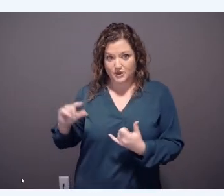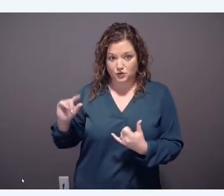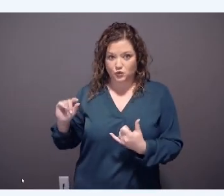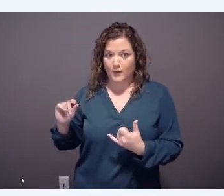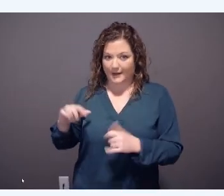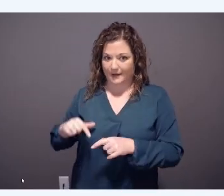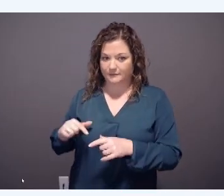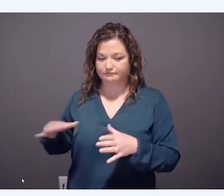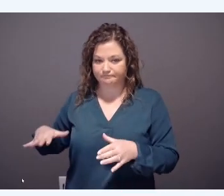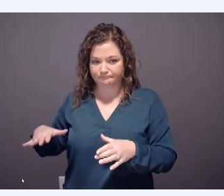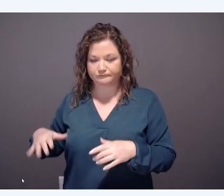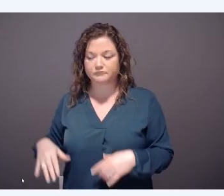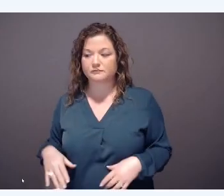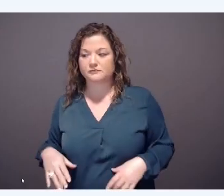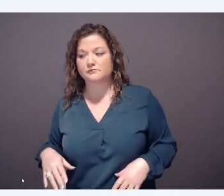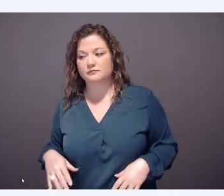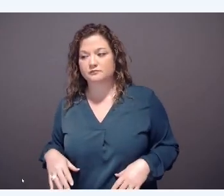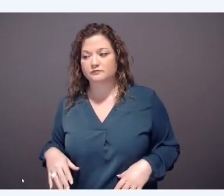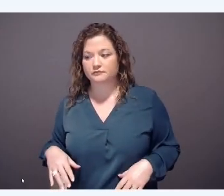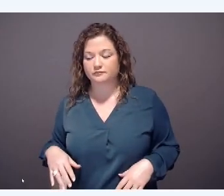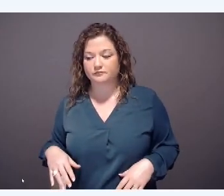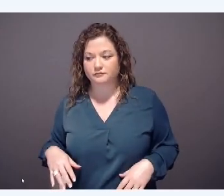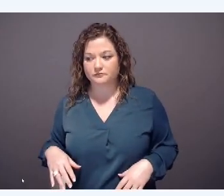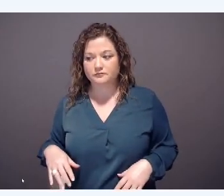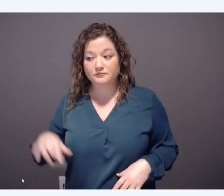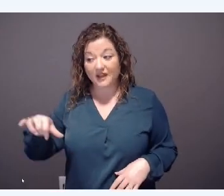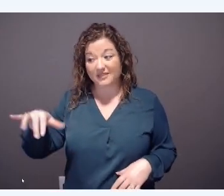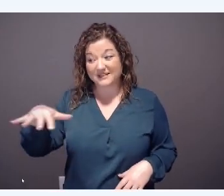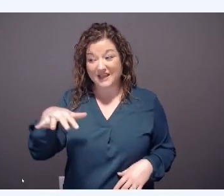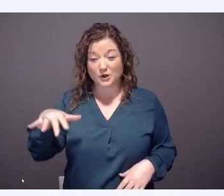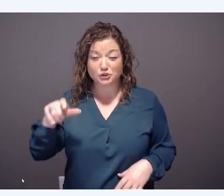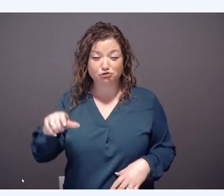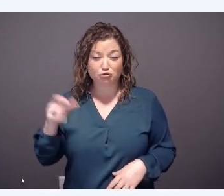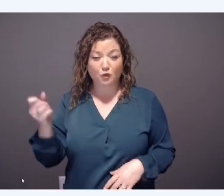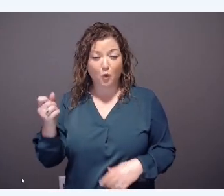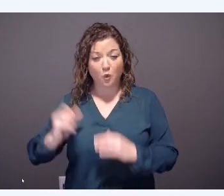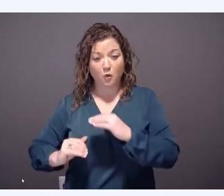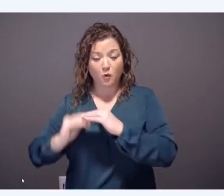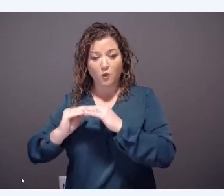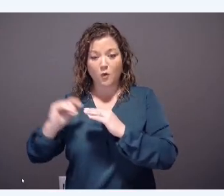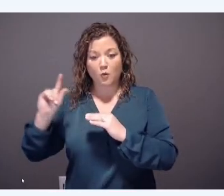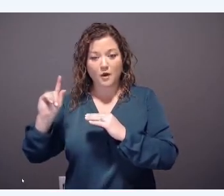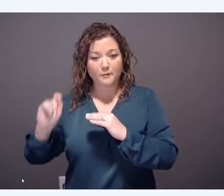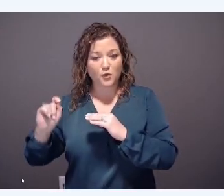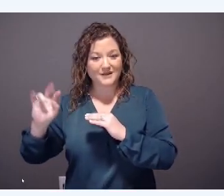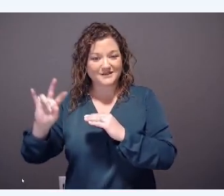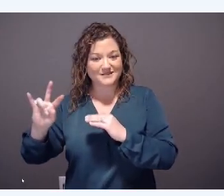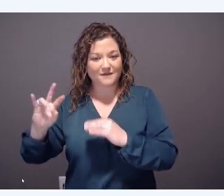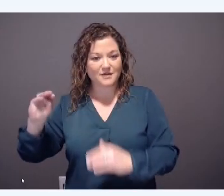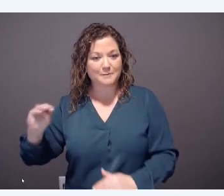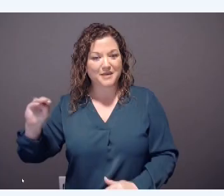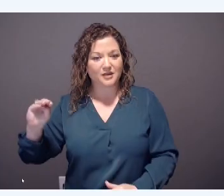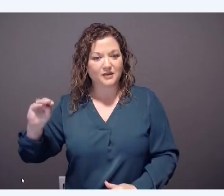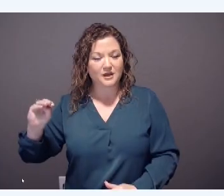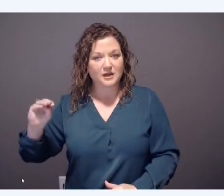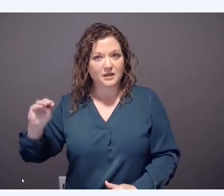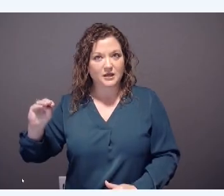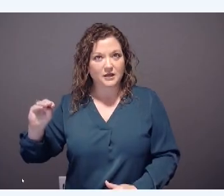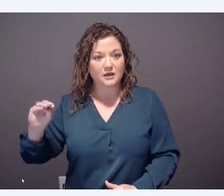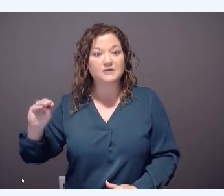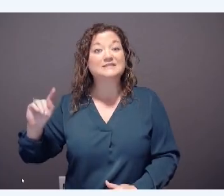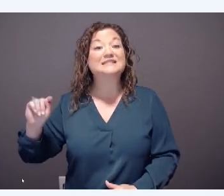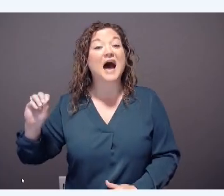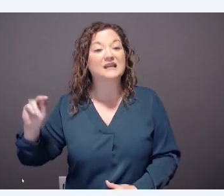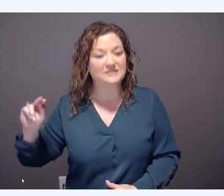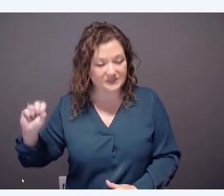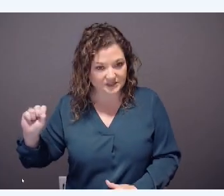For the life of this cell, it should hold about 1.7 million yards of, 1.7 million tons